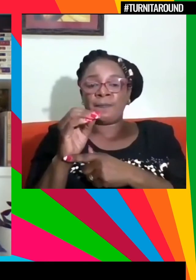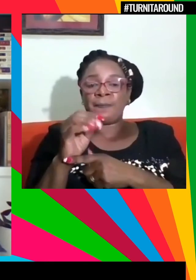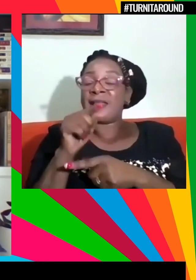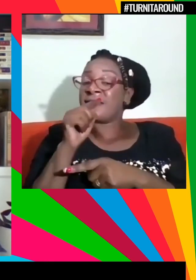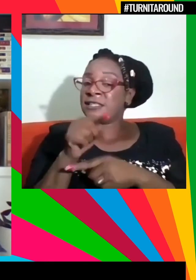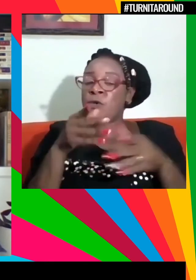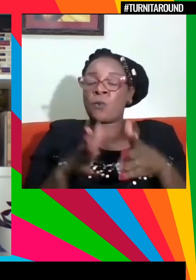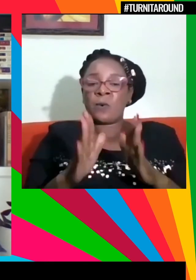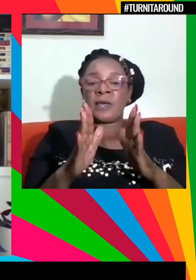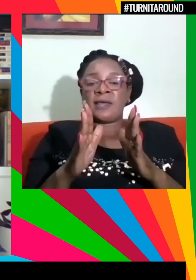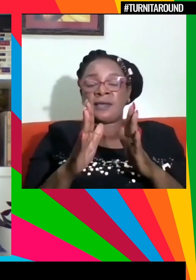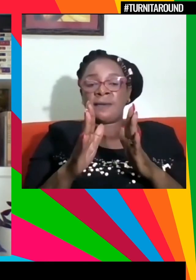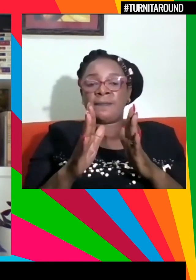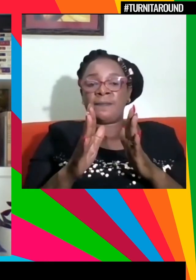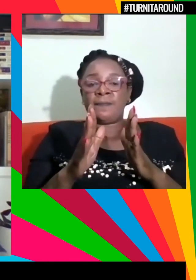where